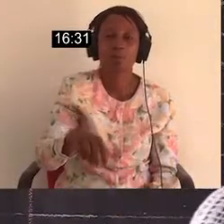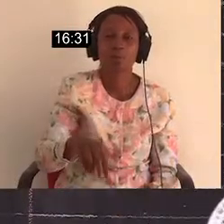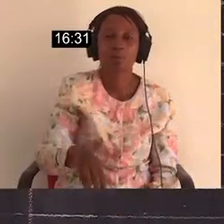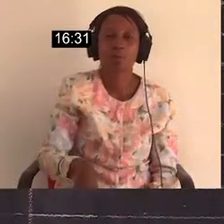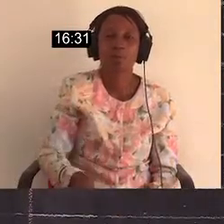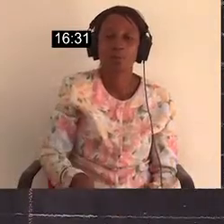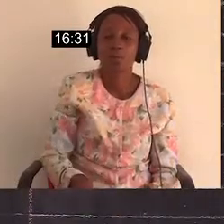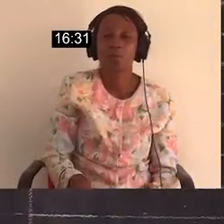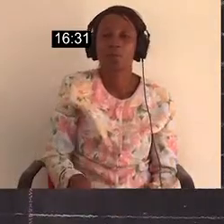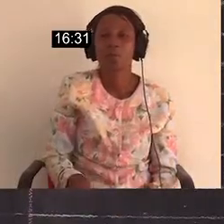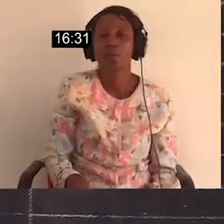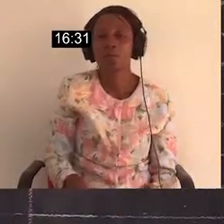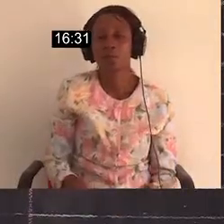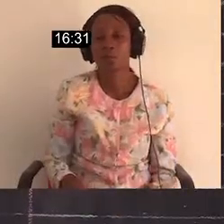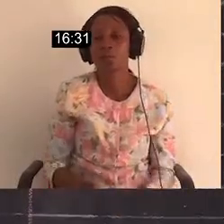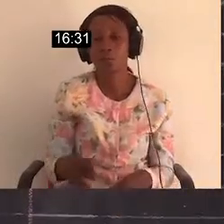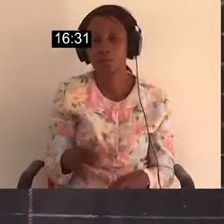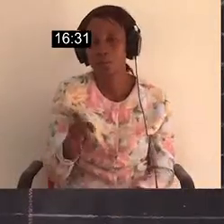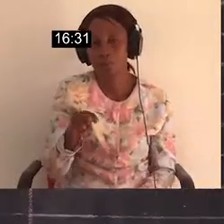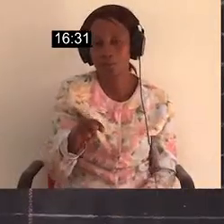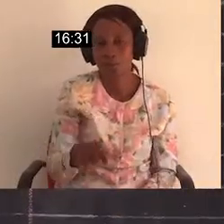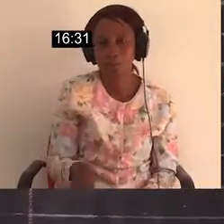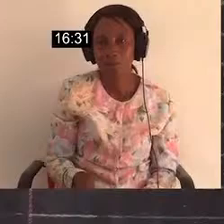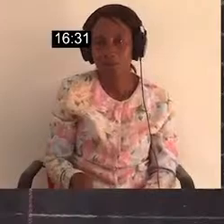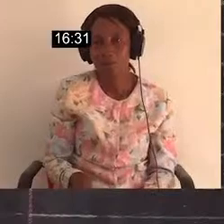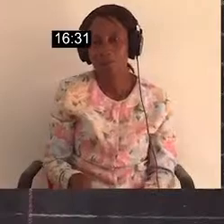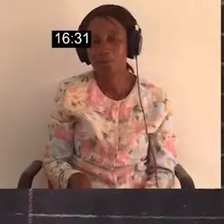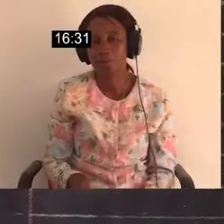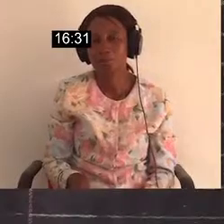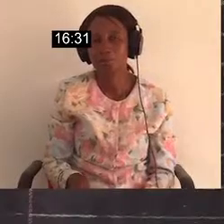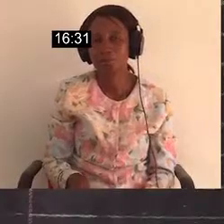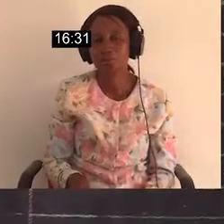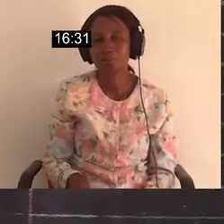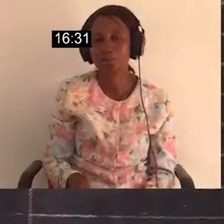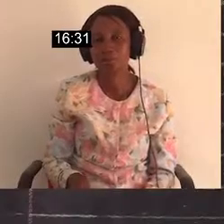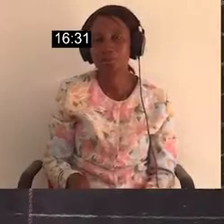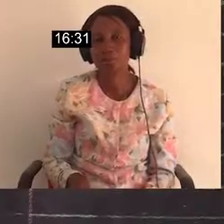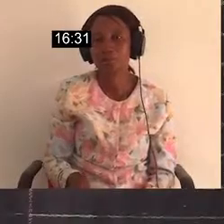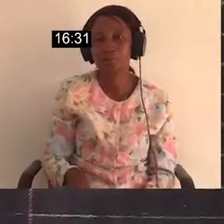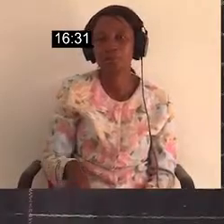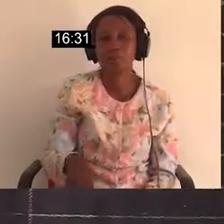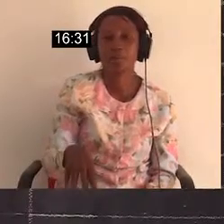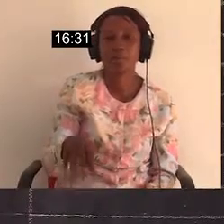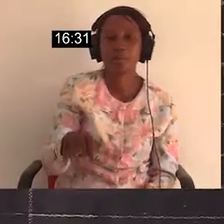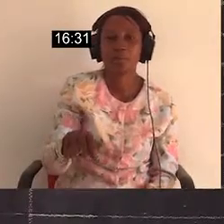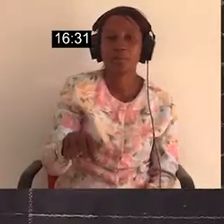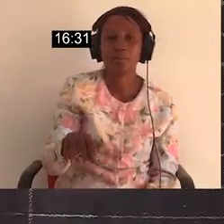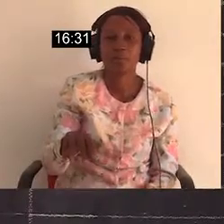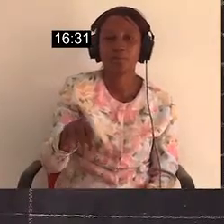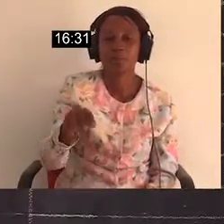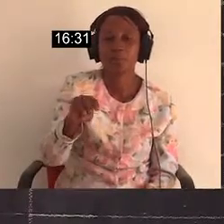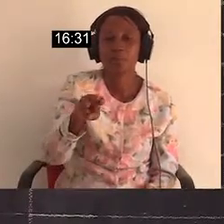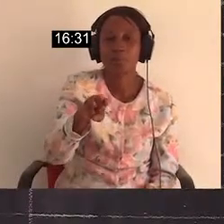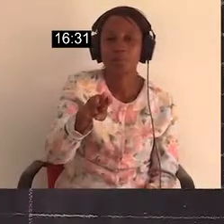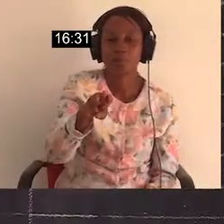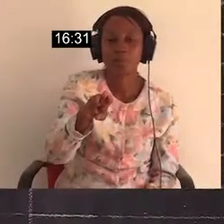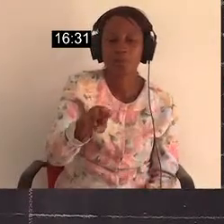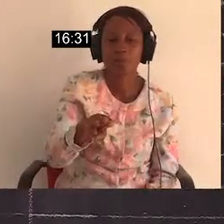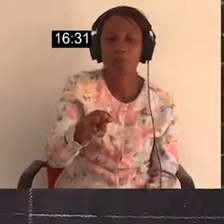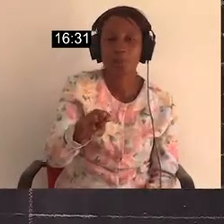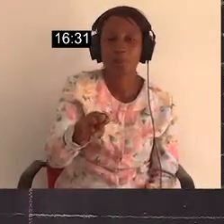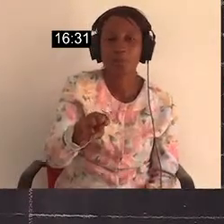Mop. But I think we have mop. No. That one is mop. And this one